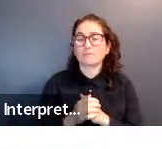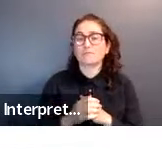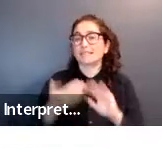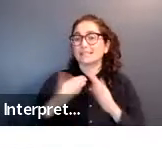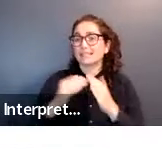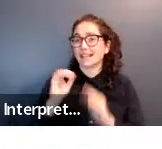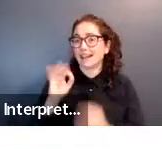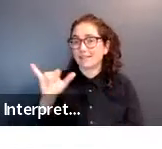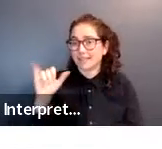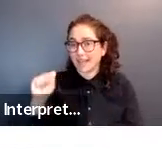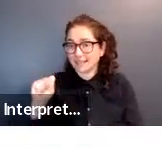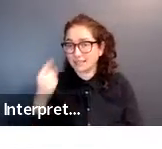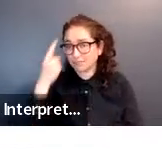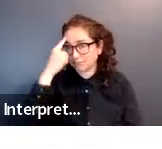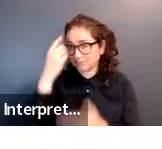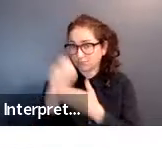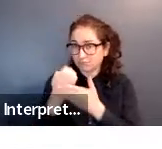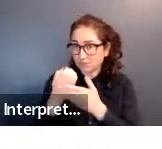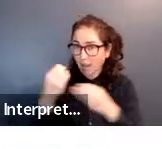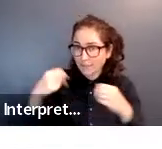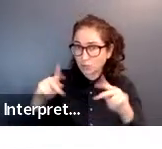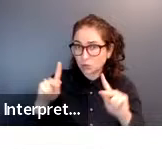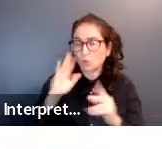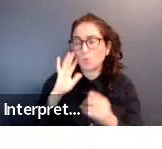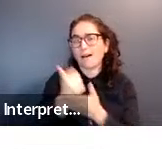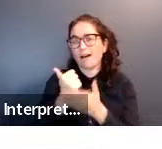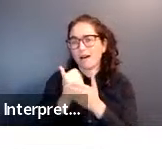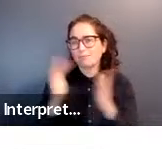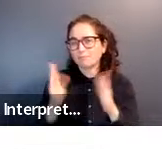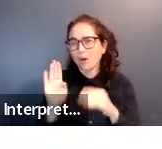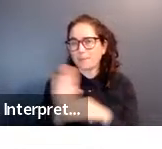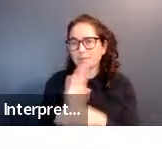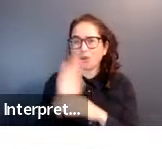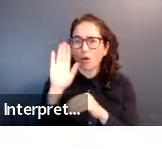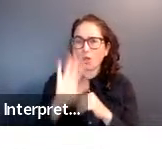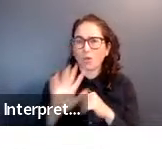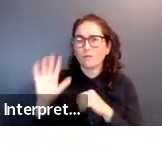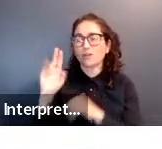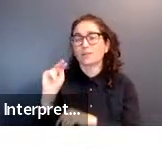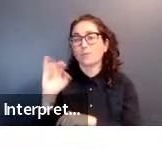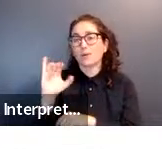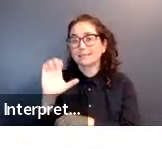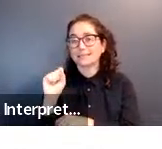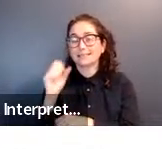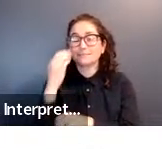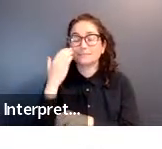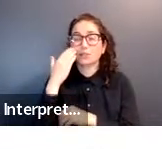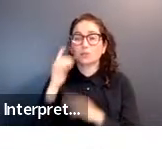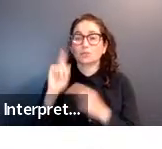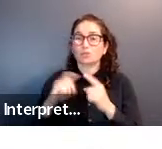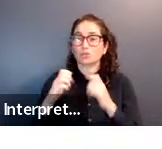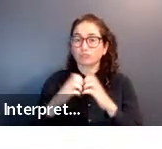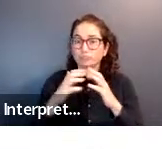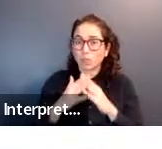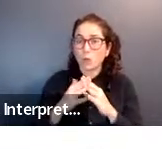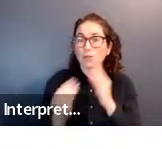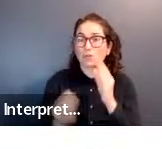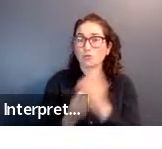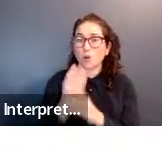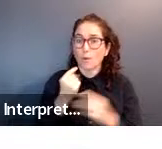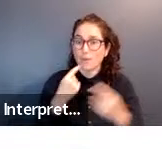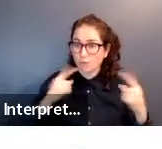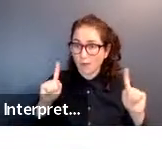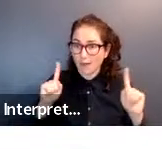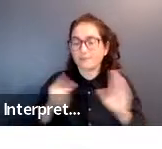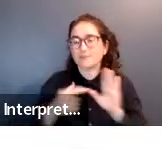Yes for economic opportunity will help small businesses across the city to open, grow, and thrive. For example,